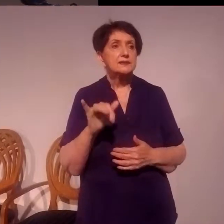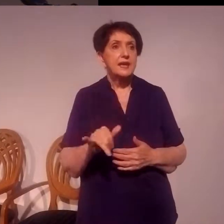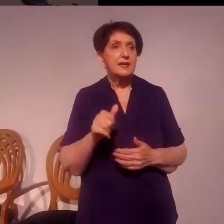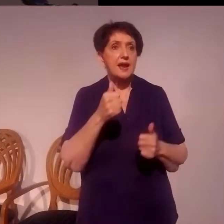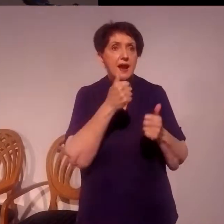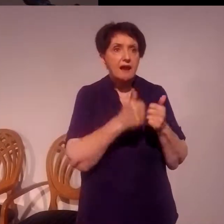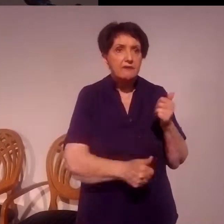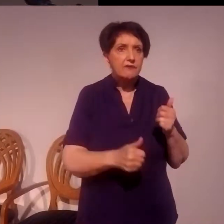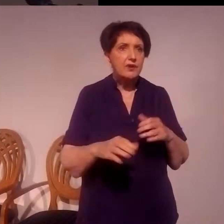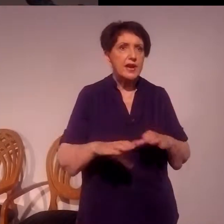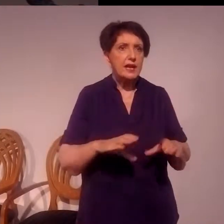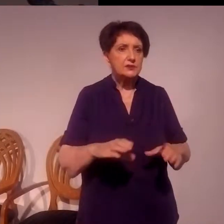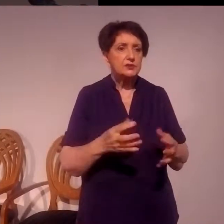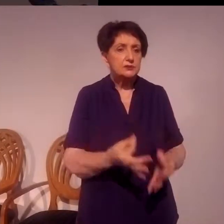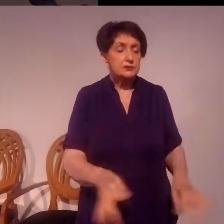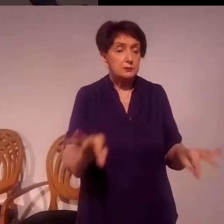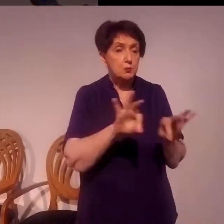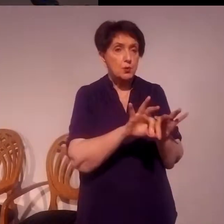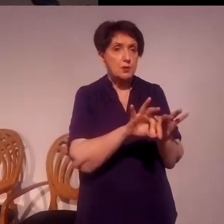action matters.